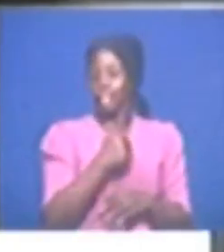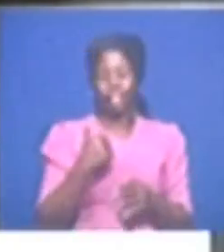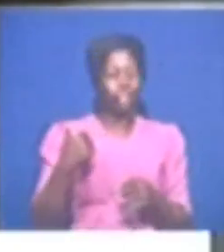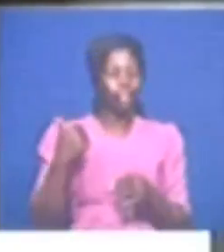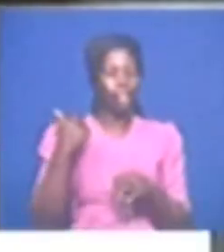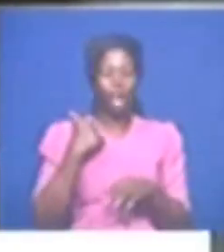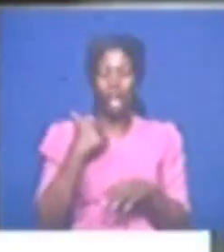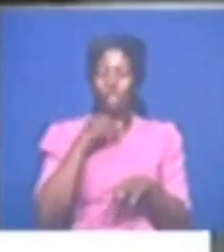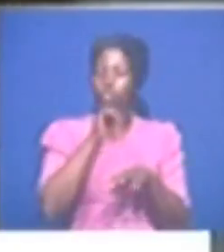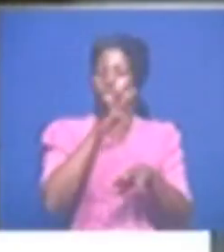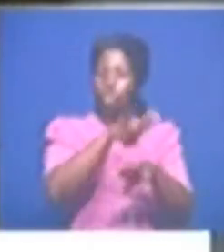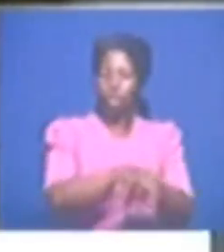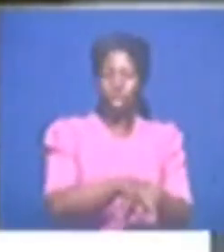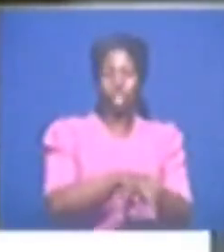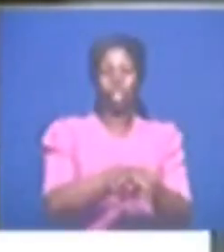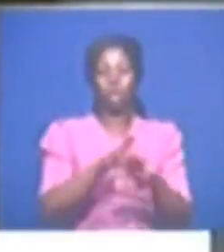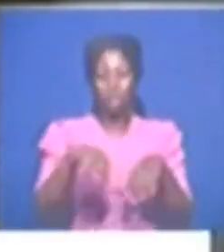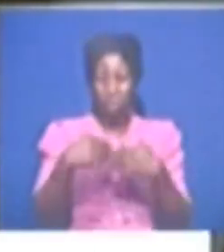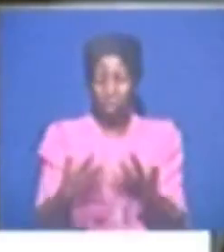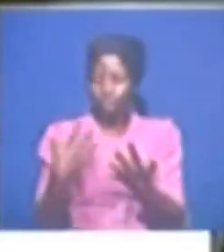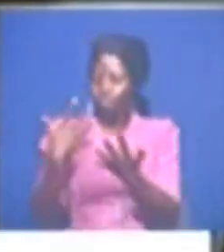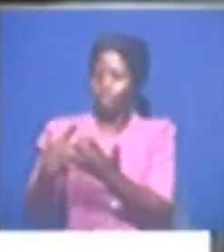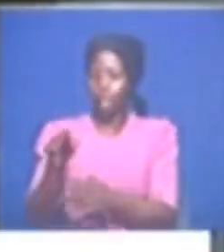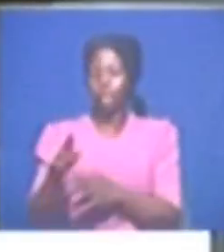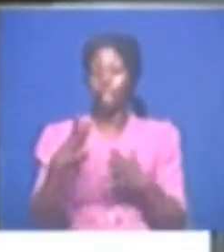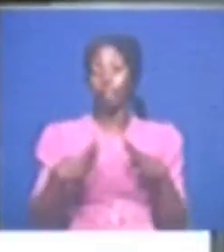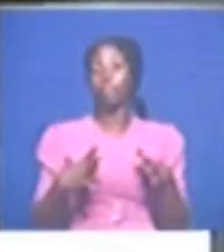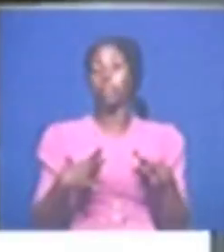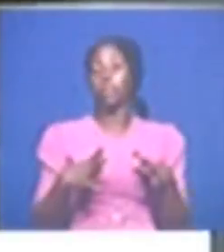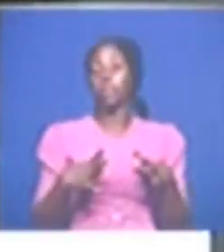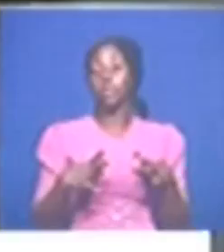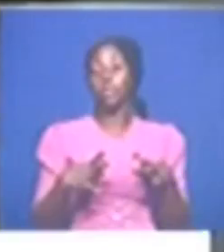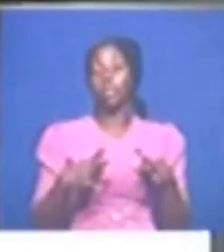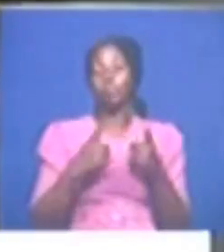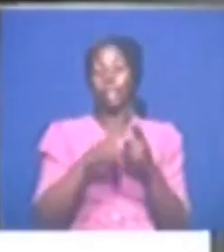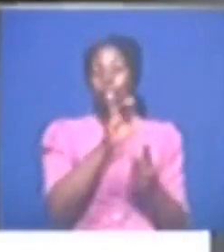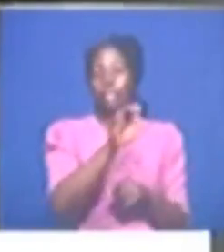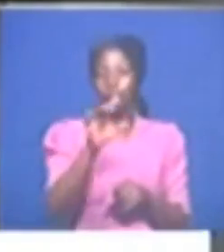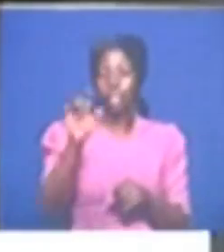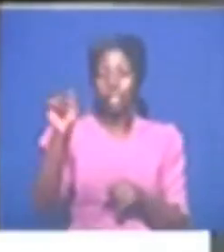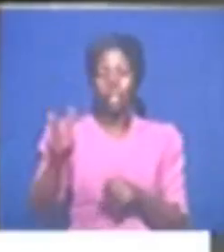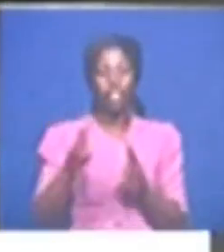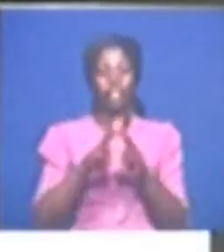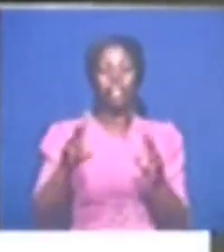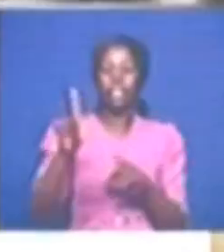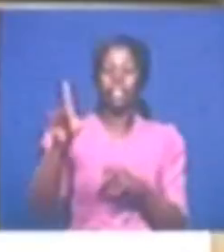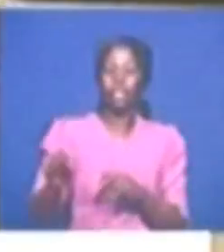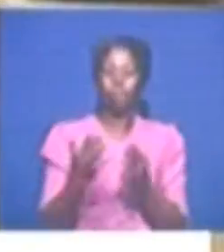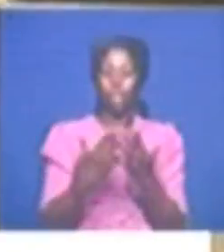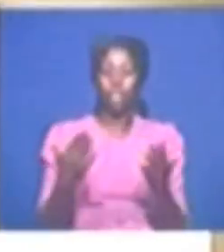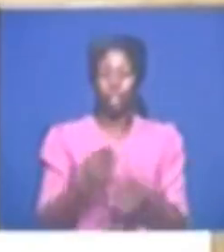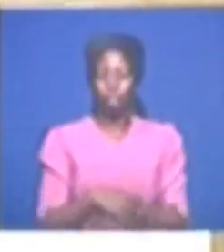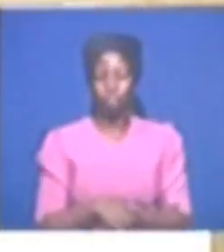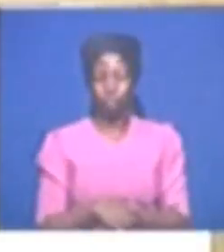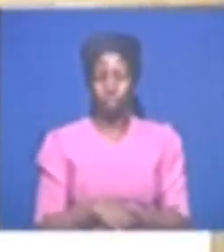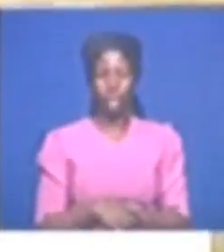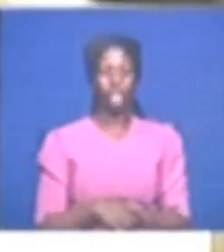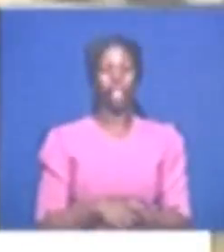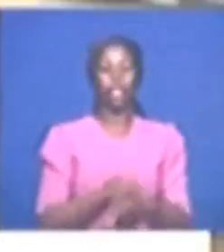even nabbed these individuals. Yet a CCTV is a very cheap gadget. The new measures